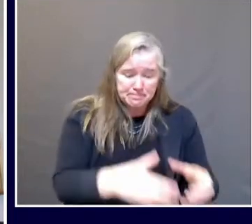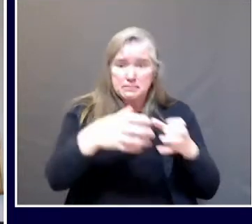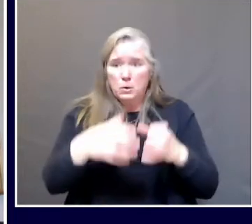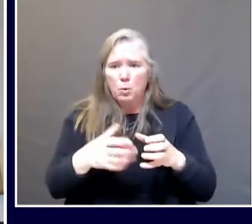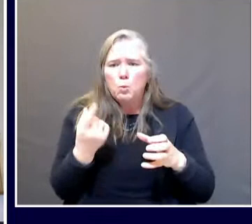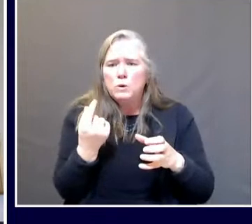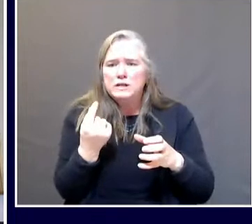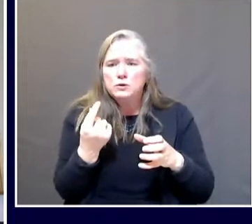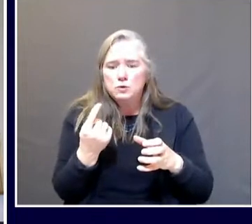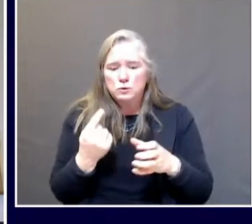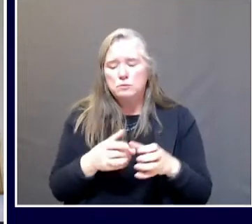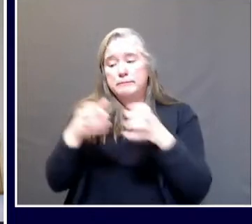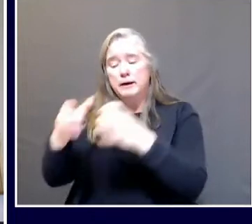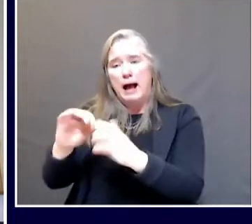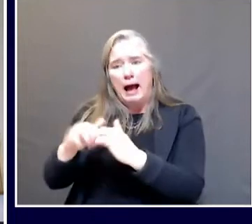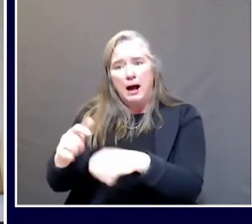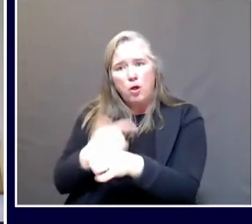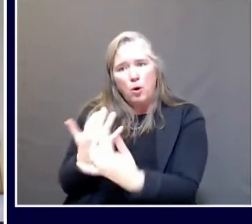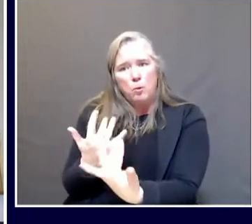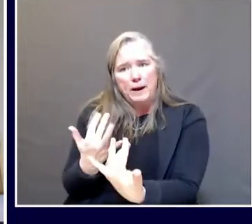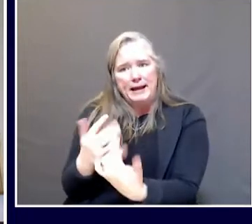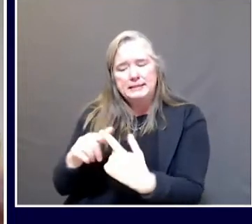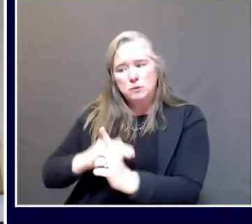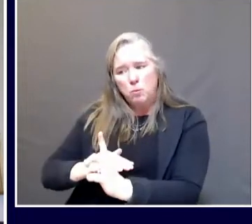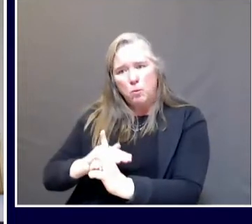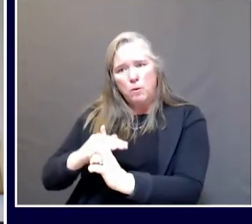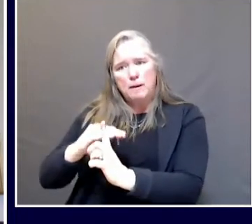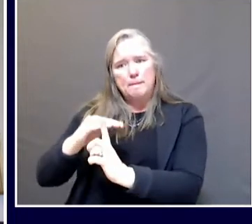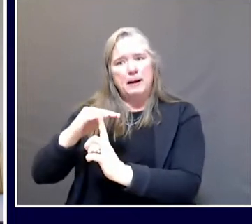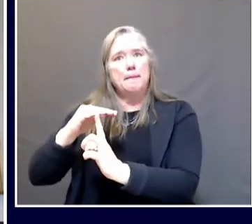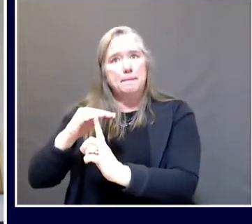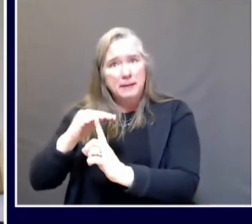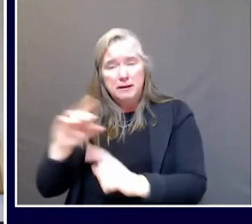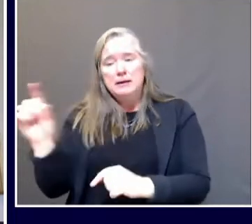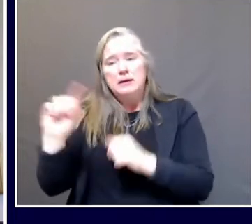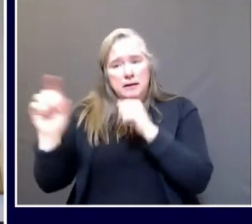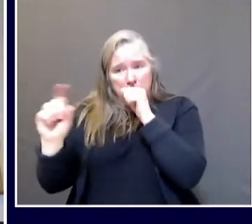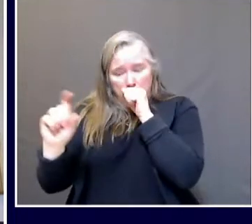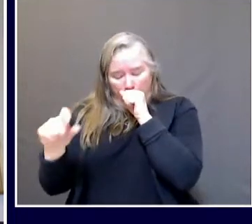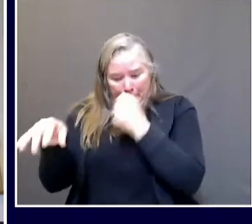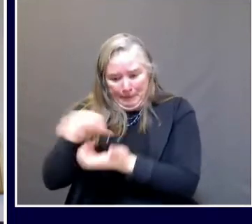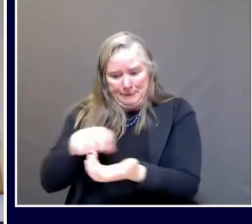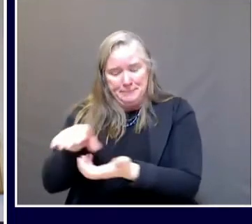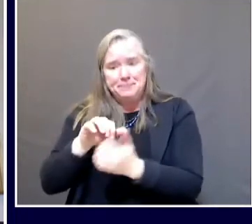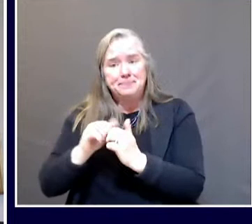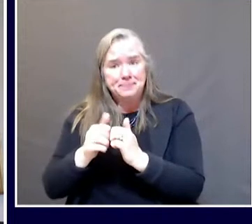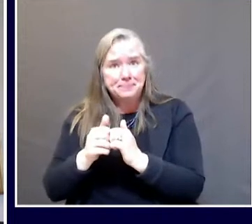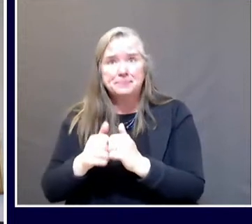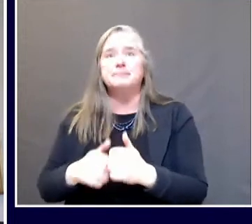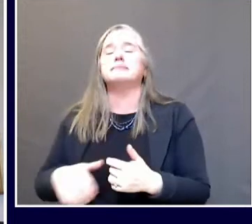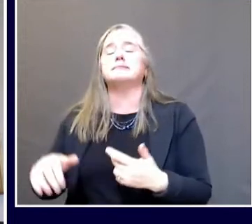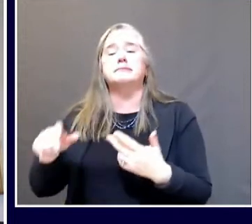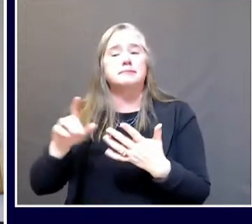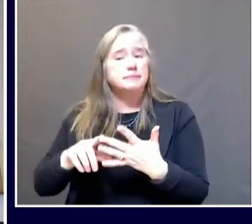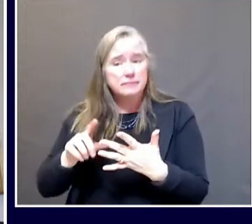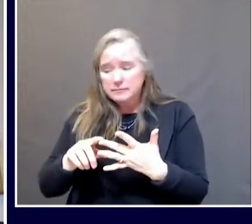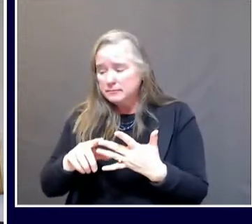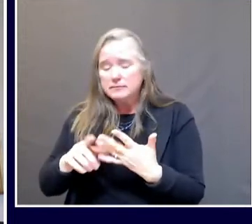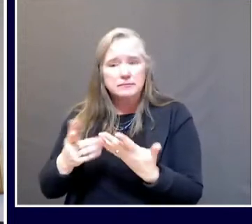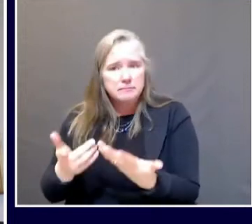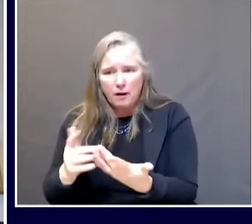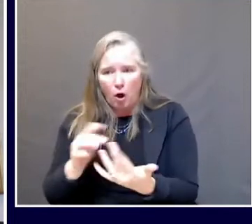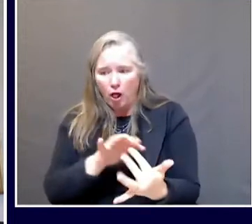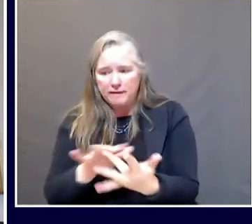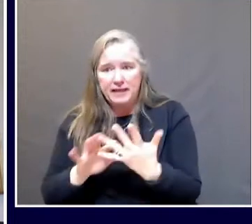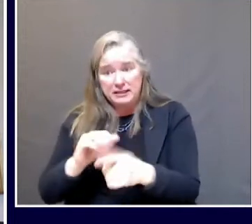training process that too requires funding. We've talked as well about setting up large scale community vaccination